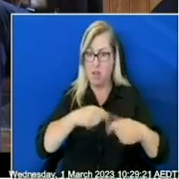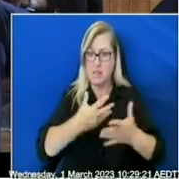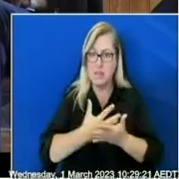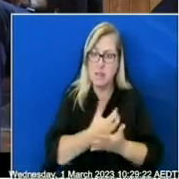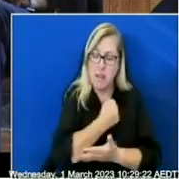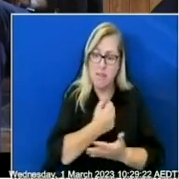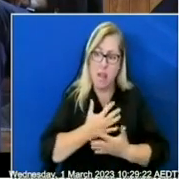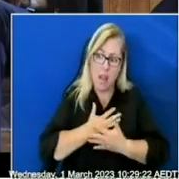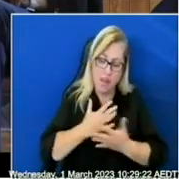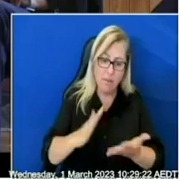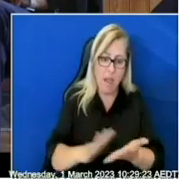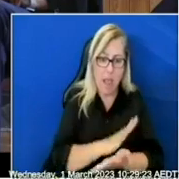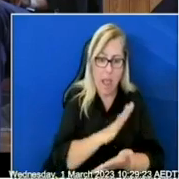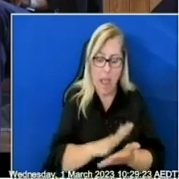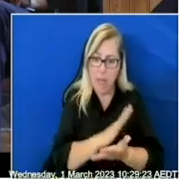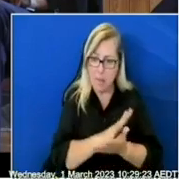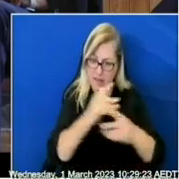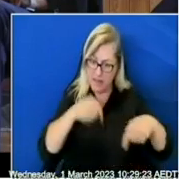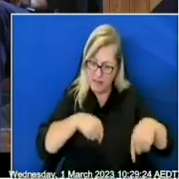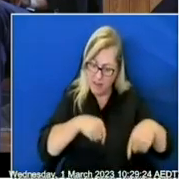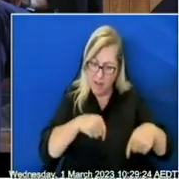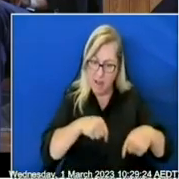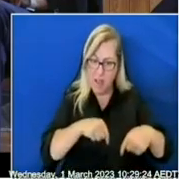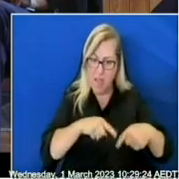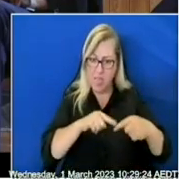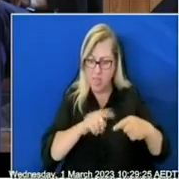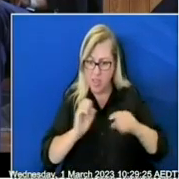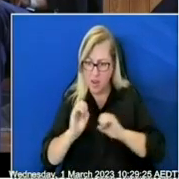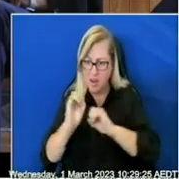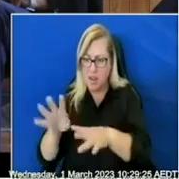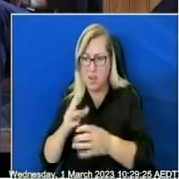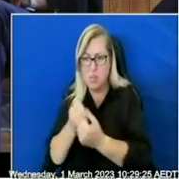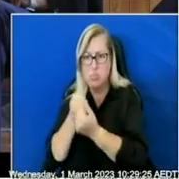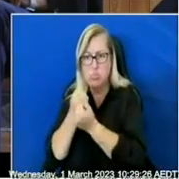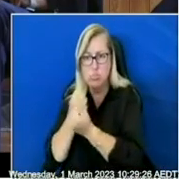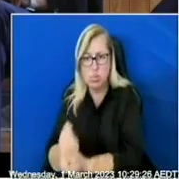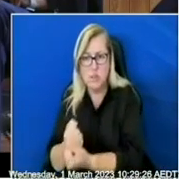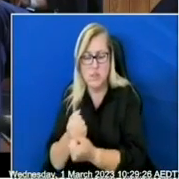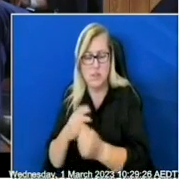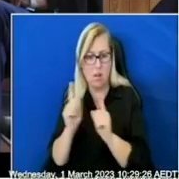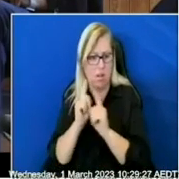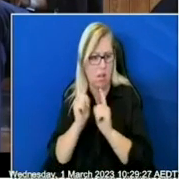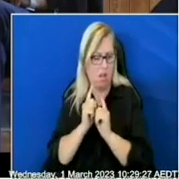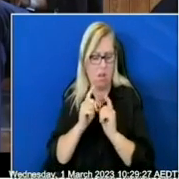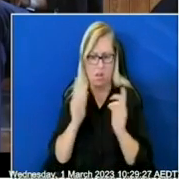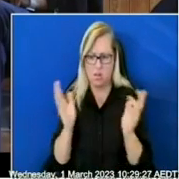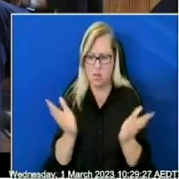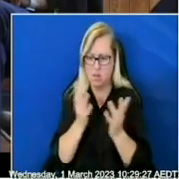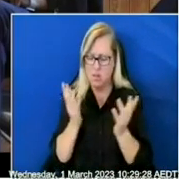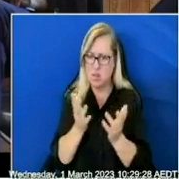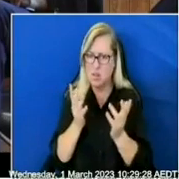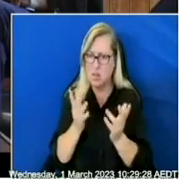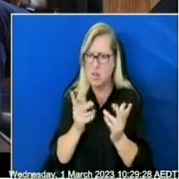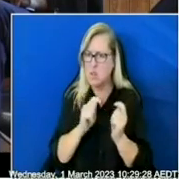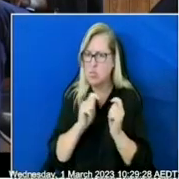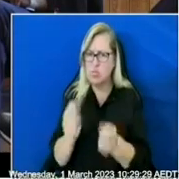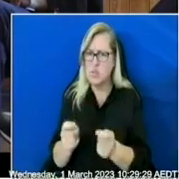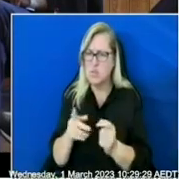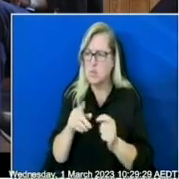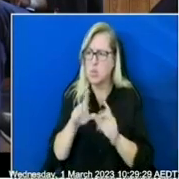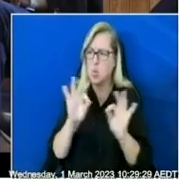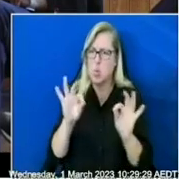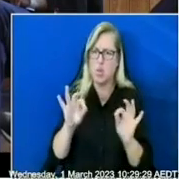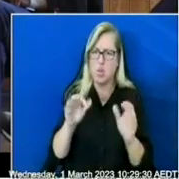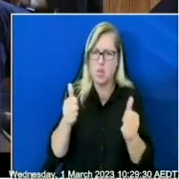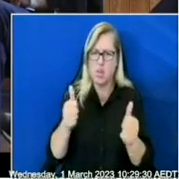into that environment where they're just treated like, not even humanely, but, this